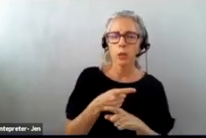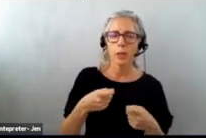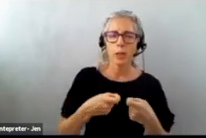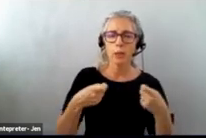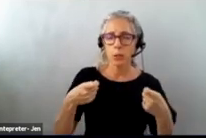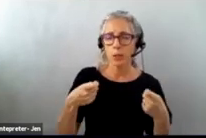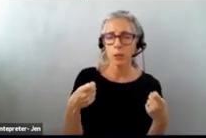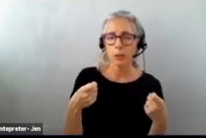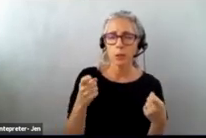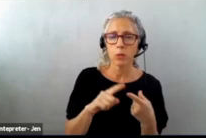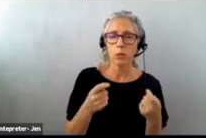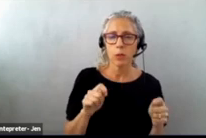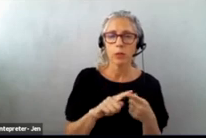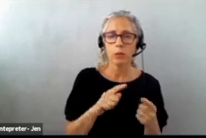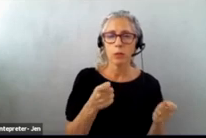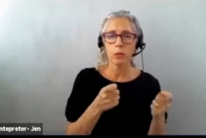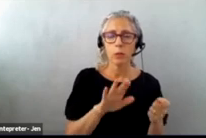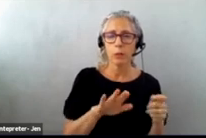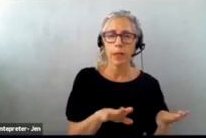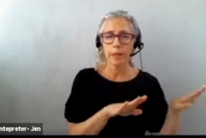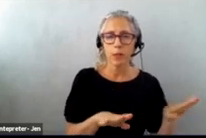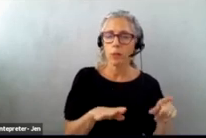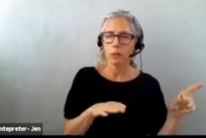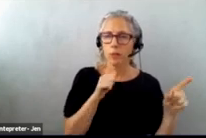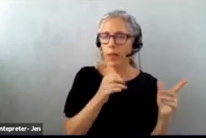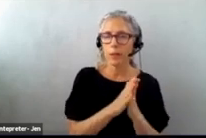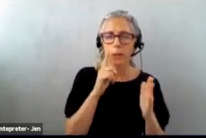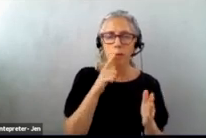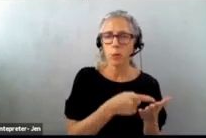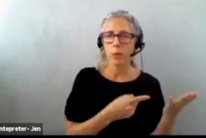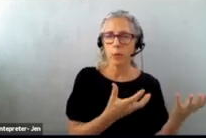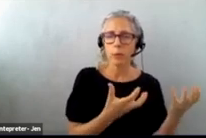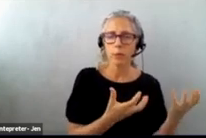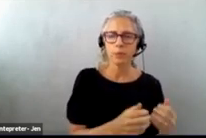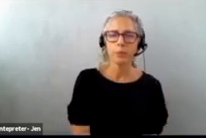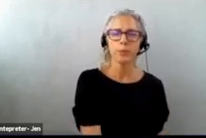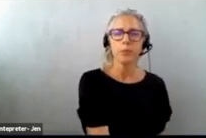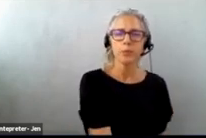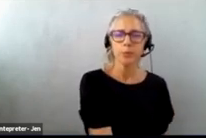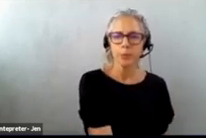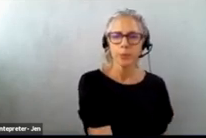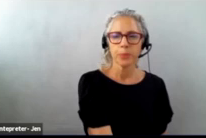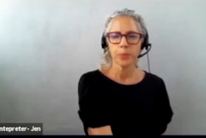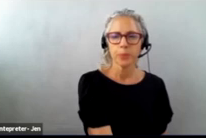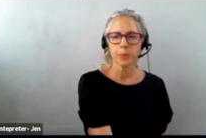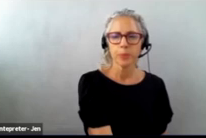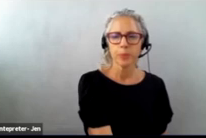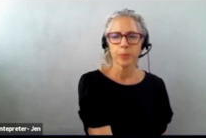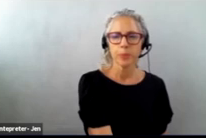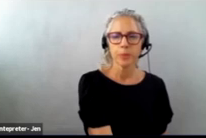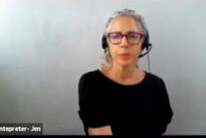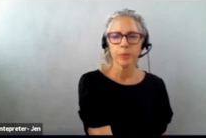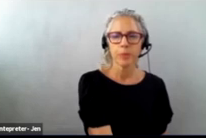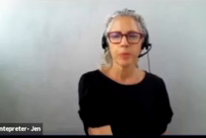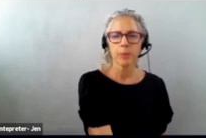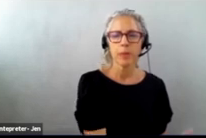autistic people to try and modify their behavior. So I think making sure that consent is a part of treatment whenever possible, and that the person